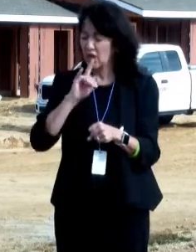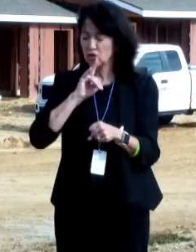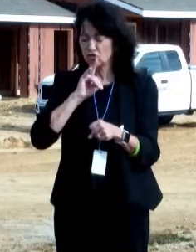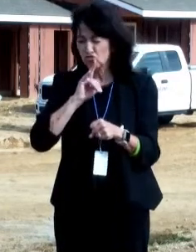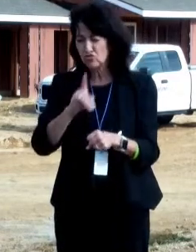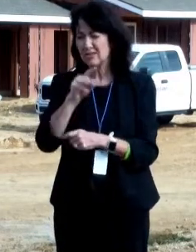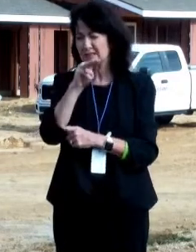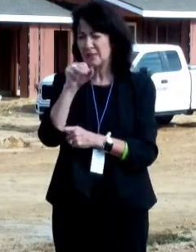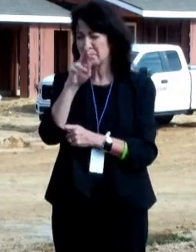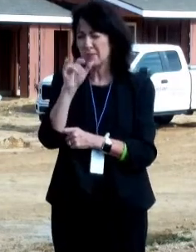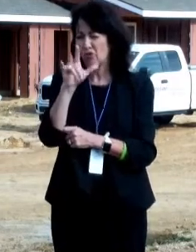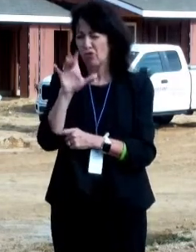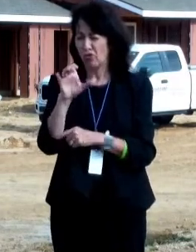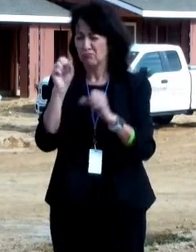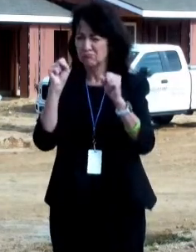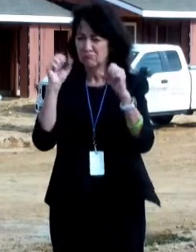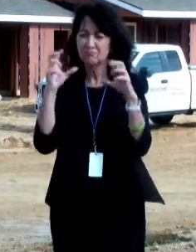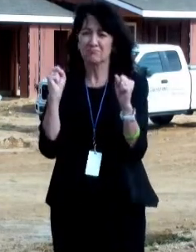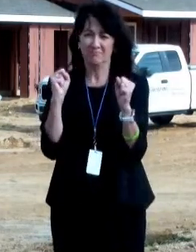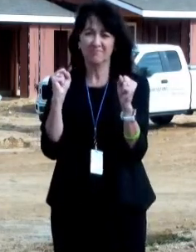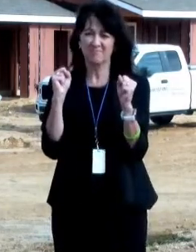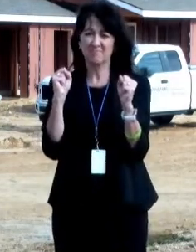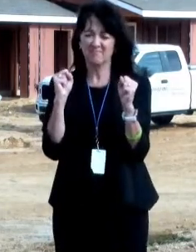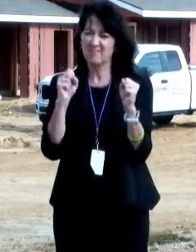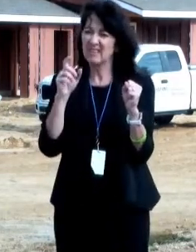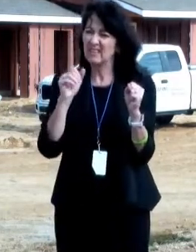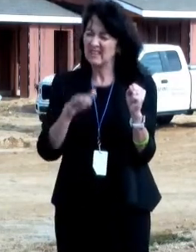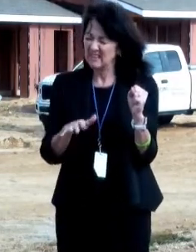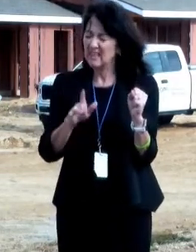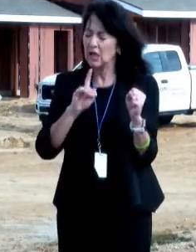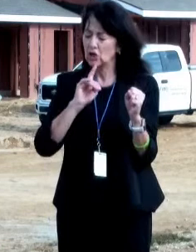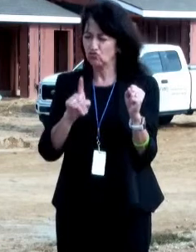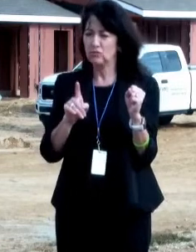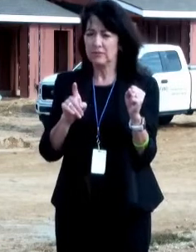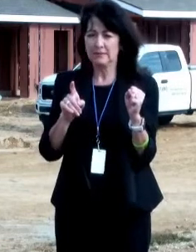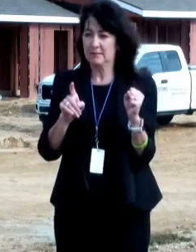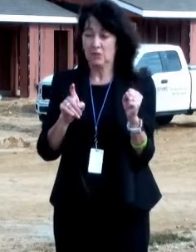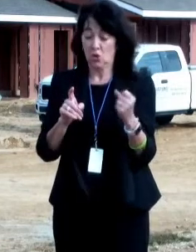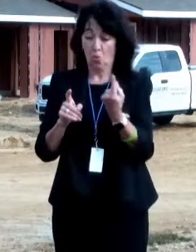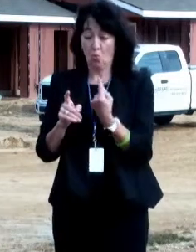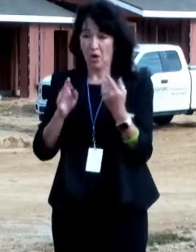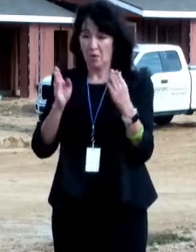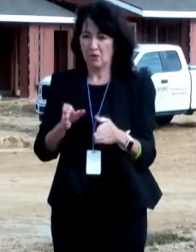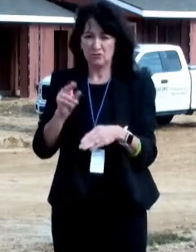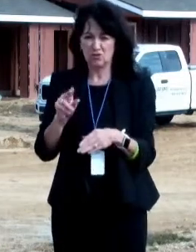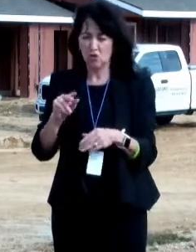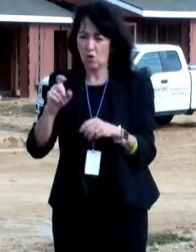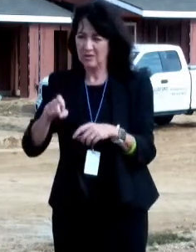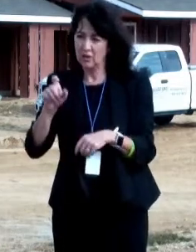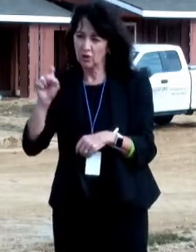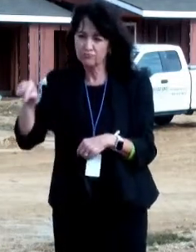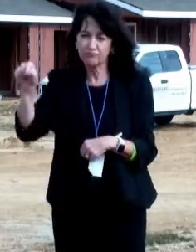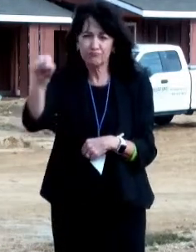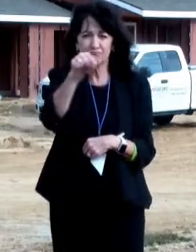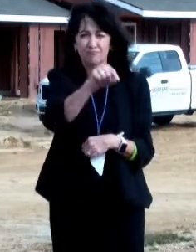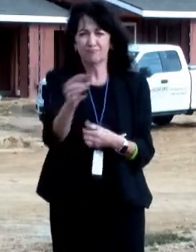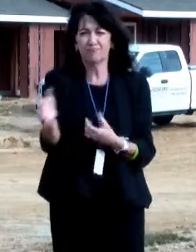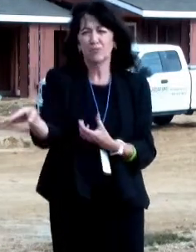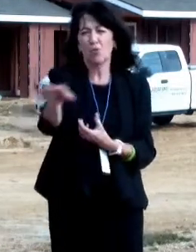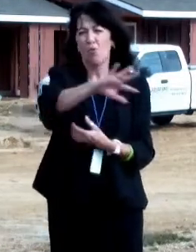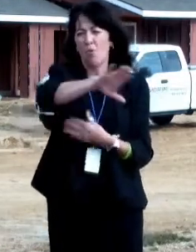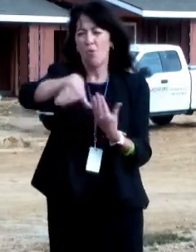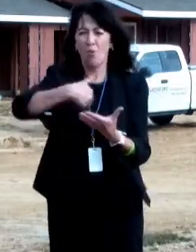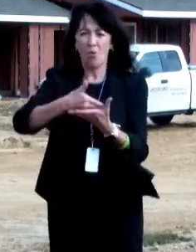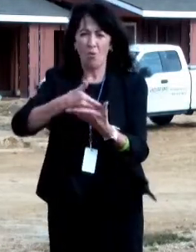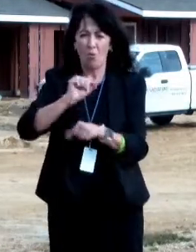of us together to build back better. And that's really what this is about, building back better. And building back better is about roads